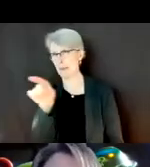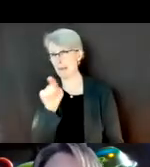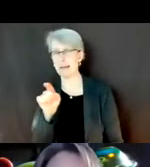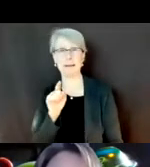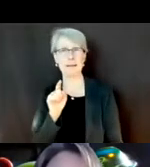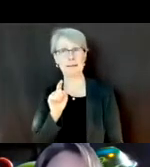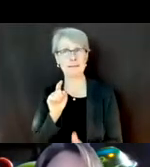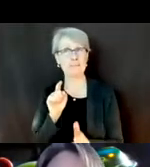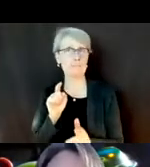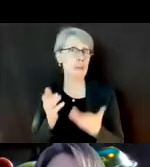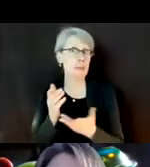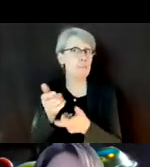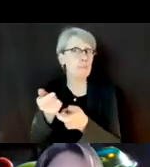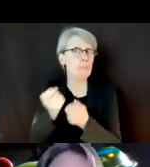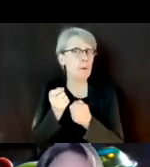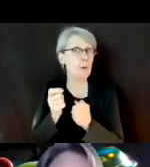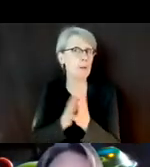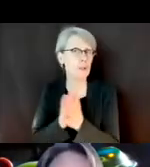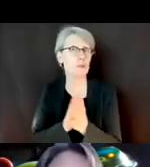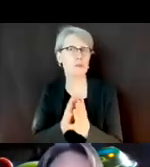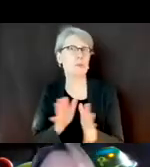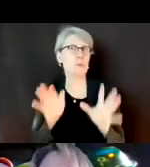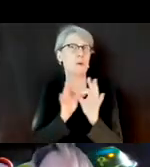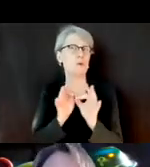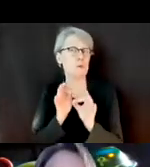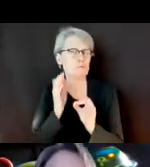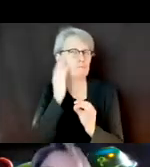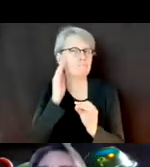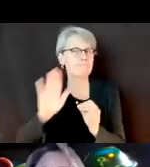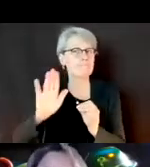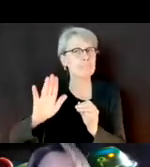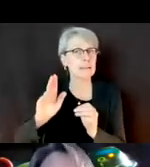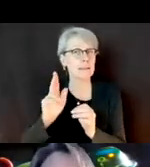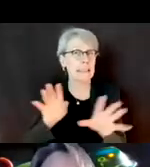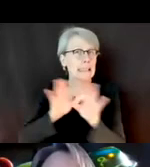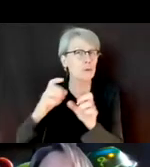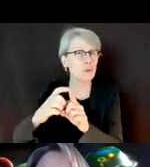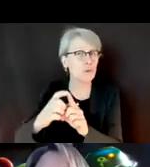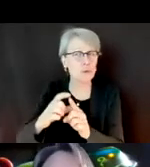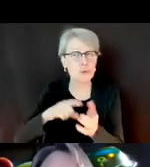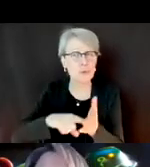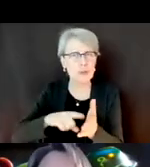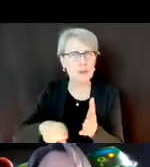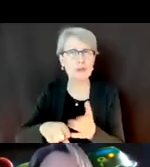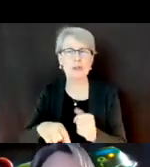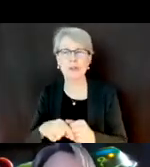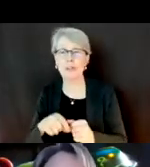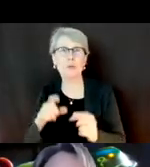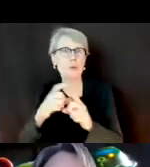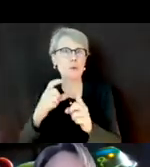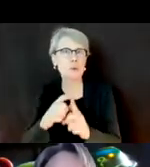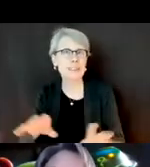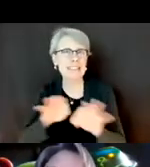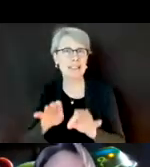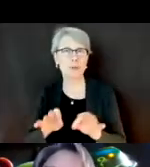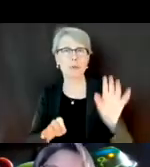able to tap into. So keyword research is one of them. And, you can place them in certain places on the page and all that kind of stuff, but really